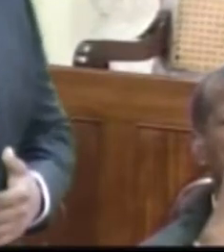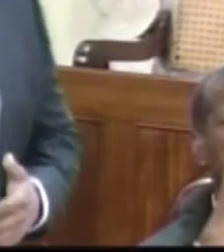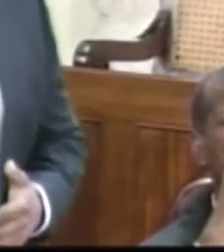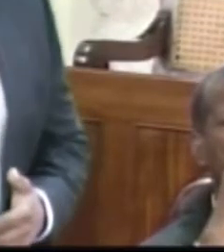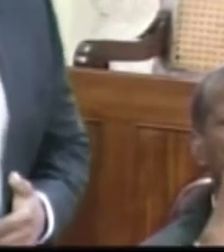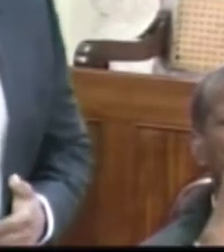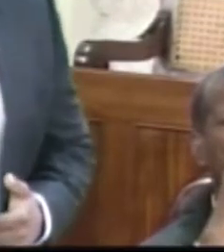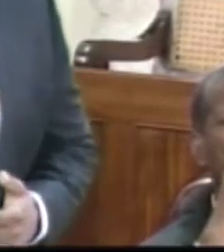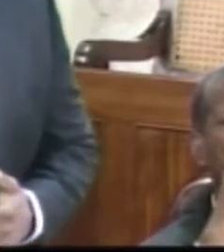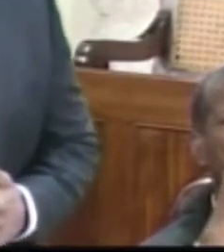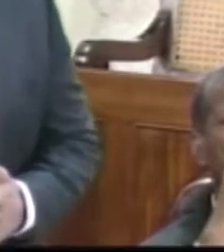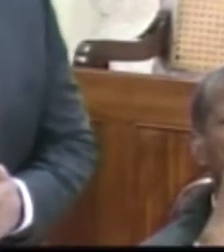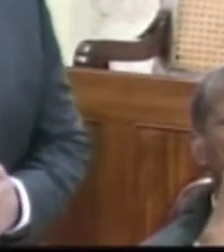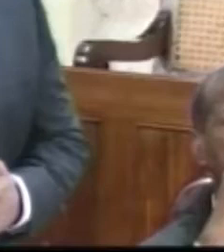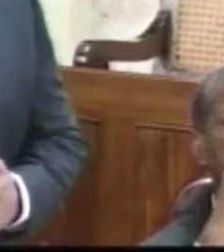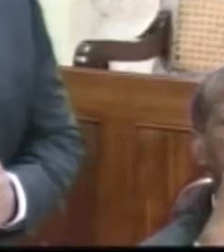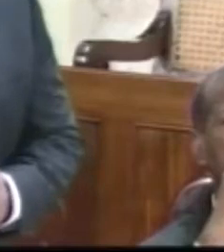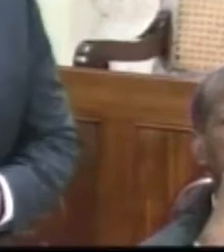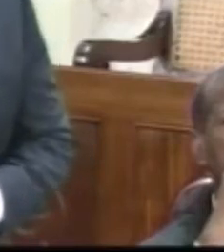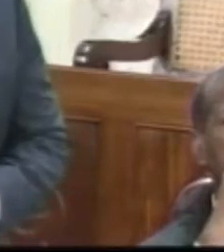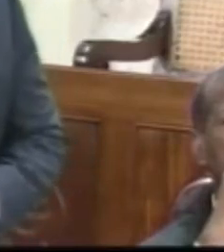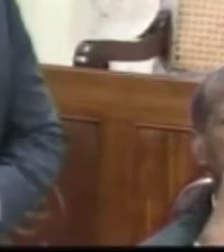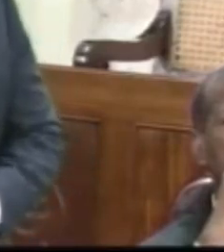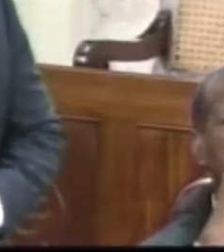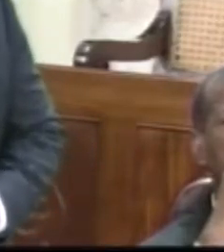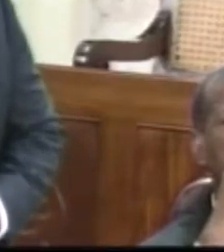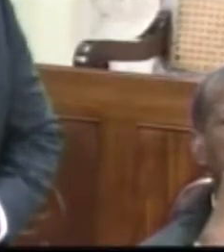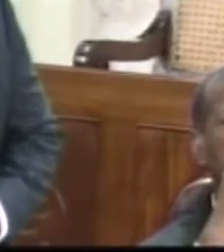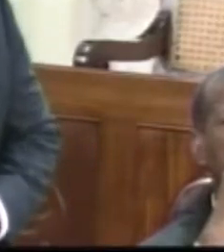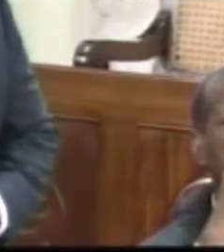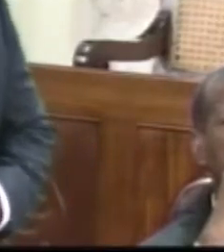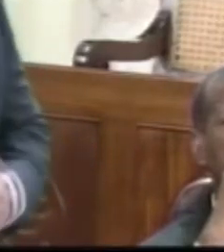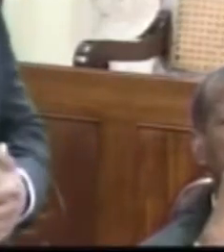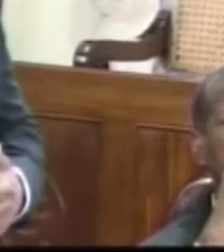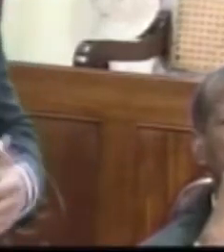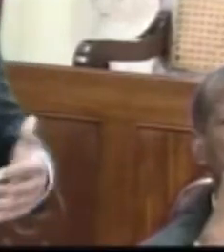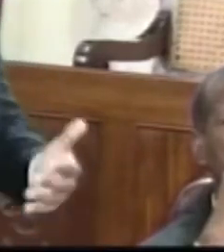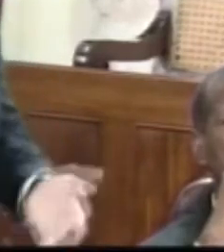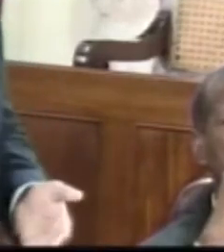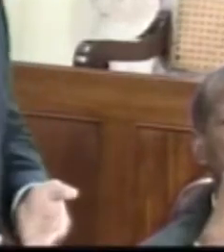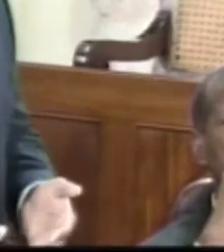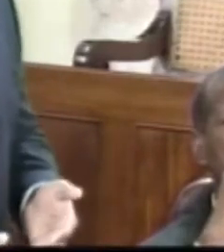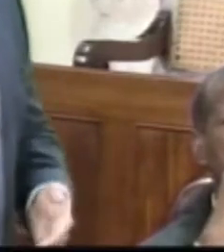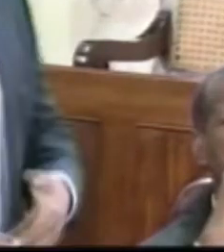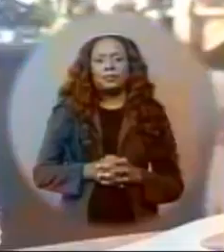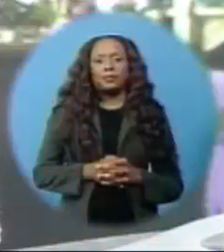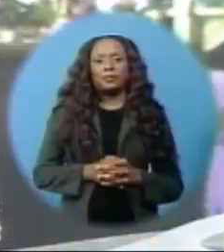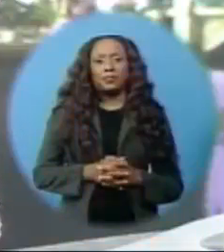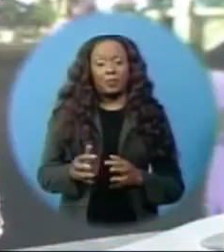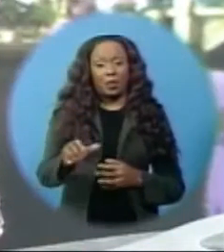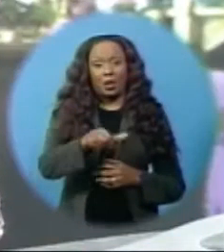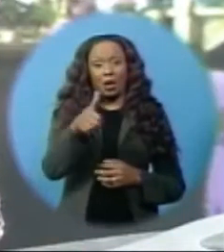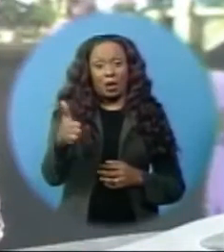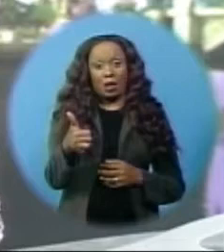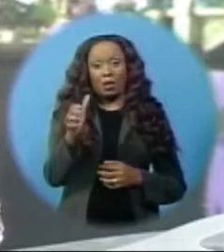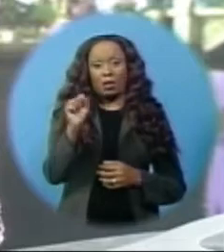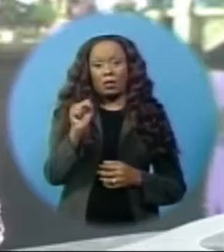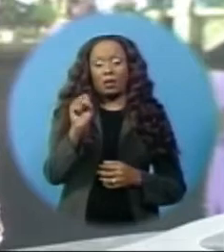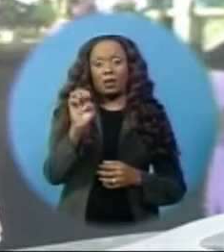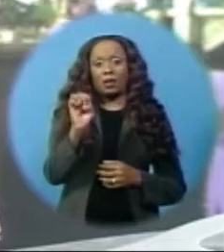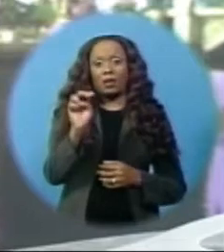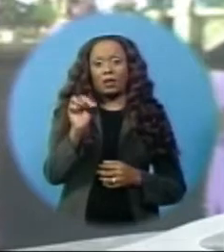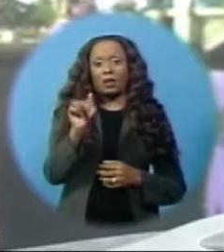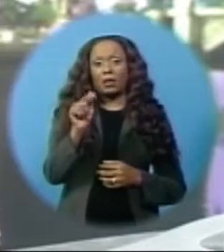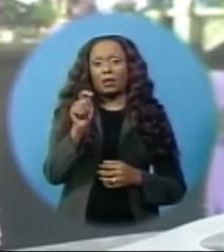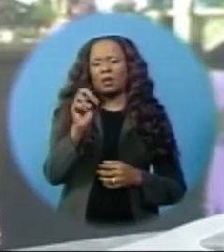are the procedures as well if you have to make a complaint and how that is dealt with. Another government